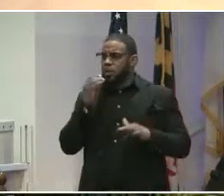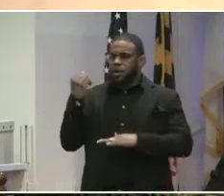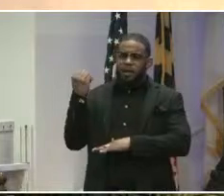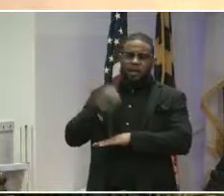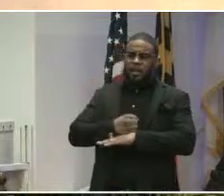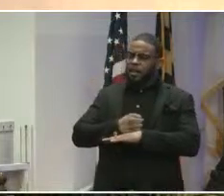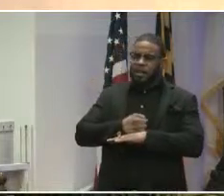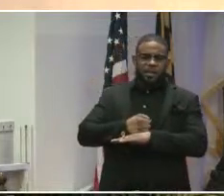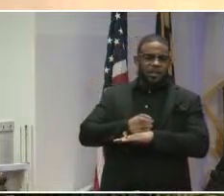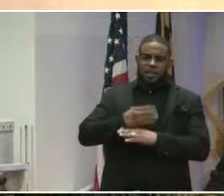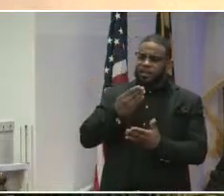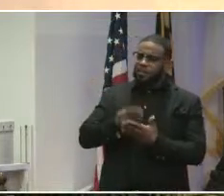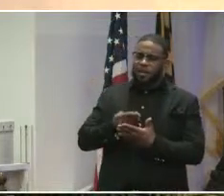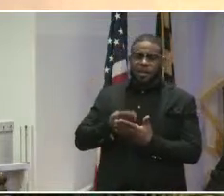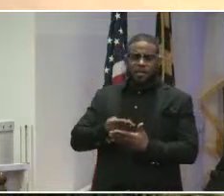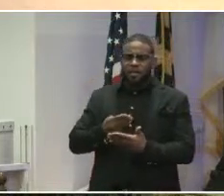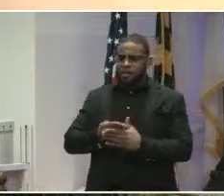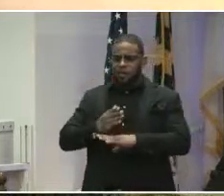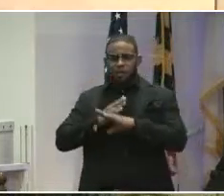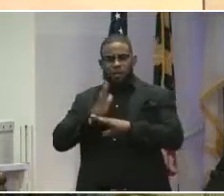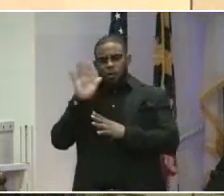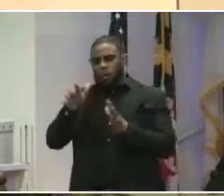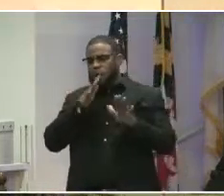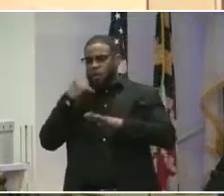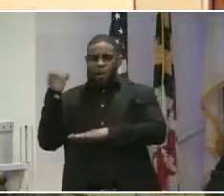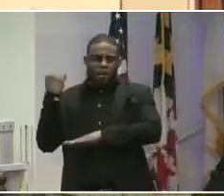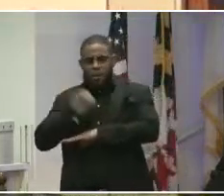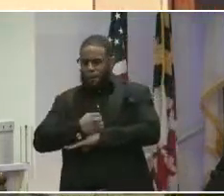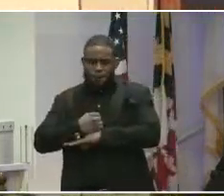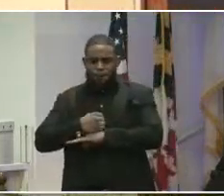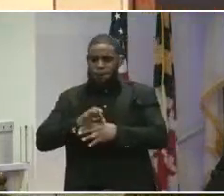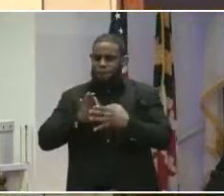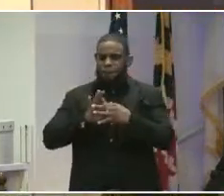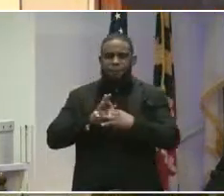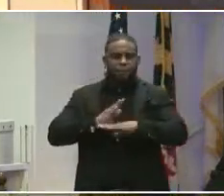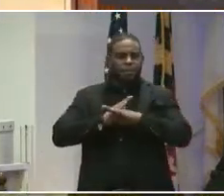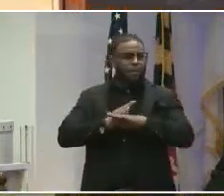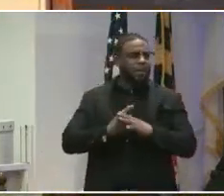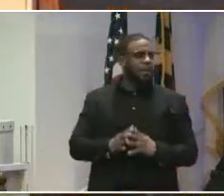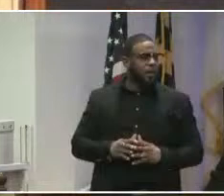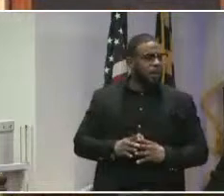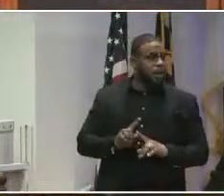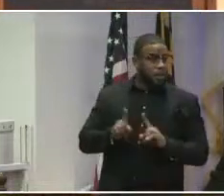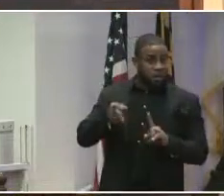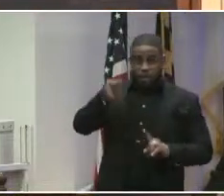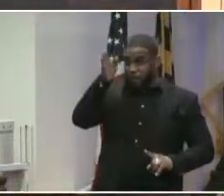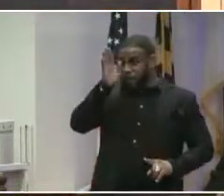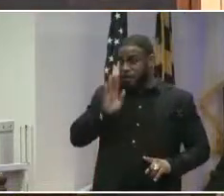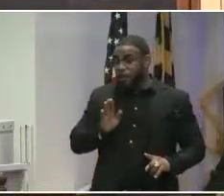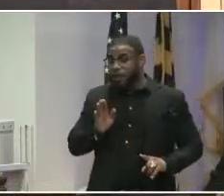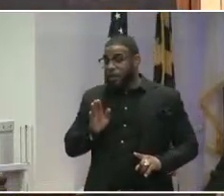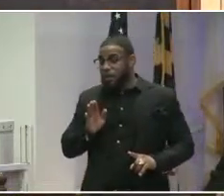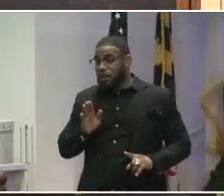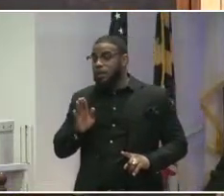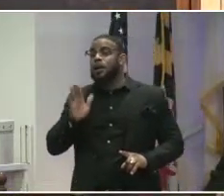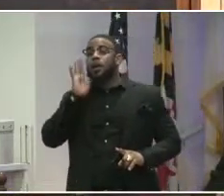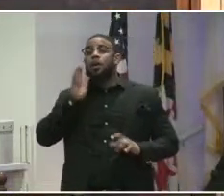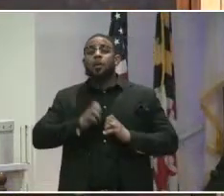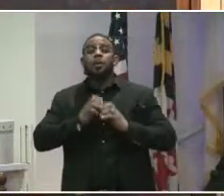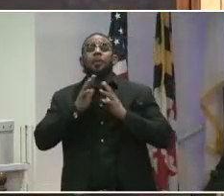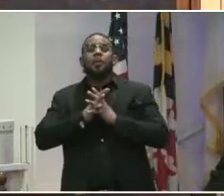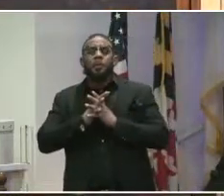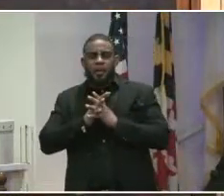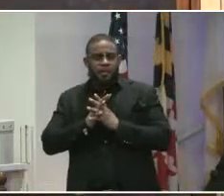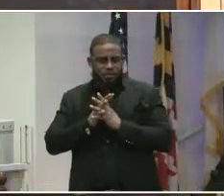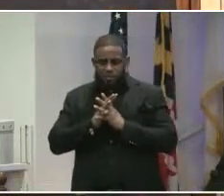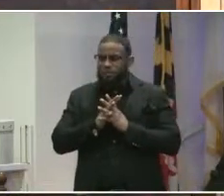knock down the financial barriers. The wind will knock down relationship barriers. But God will build them